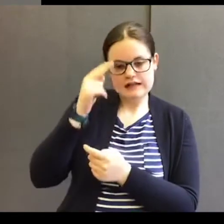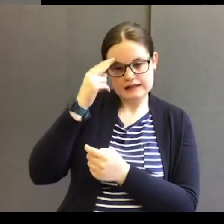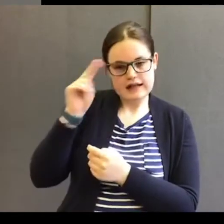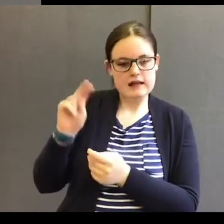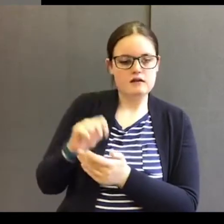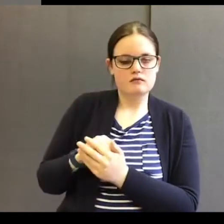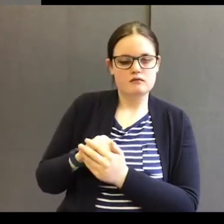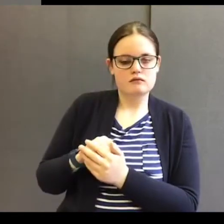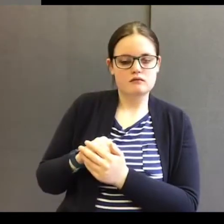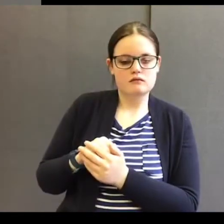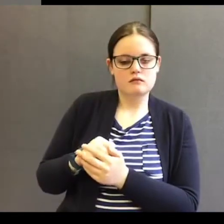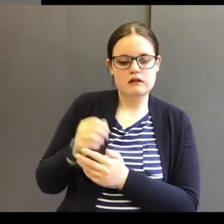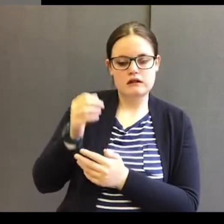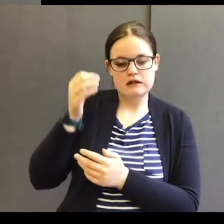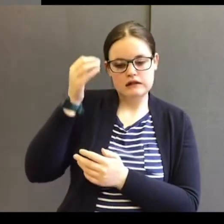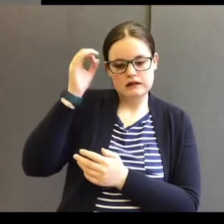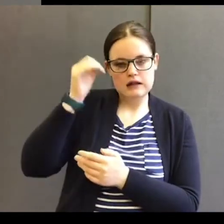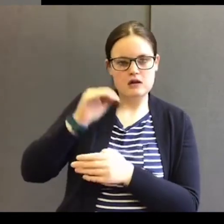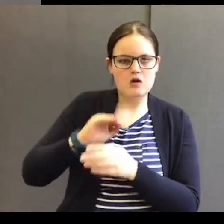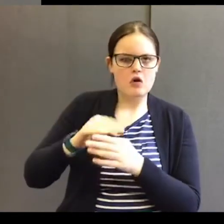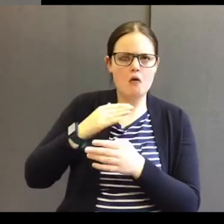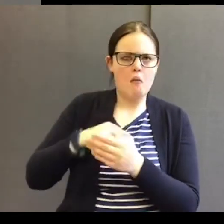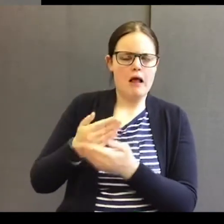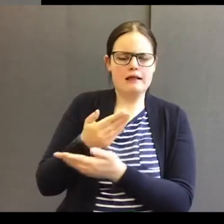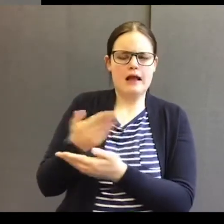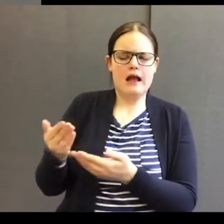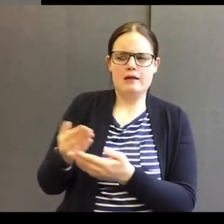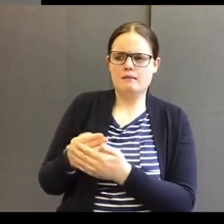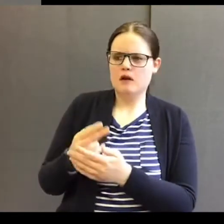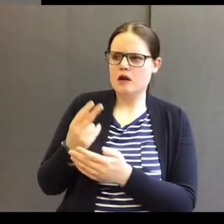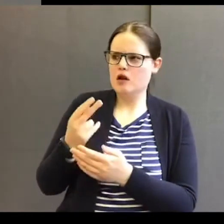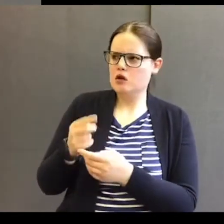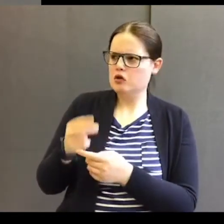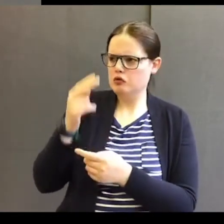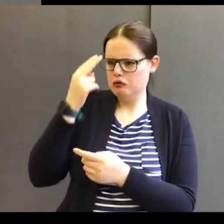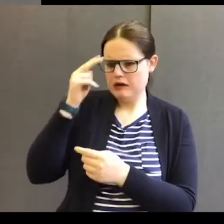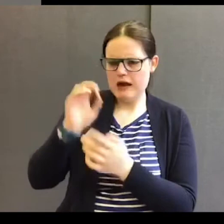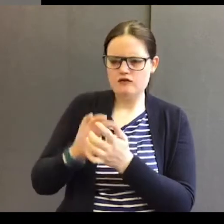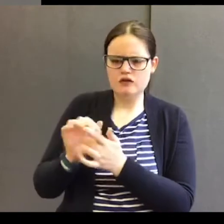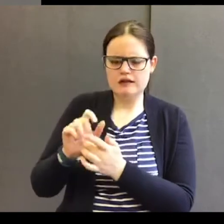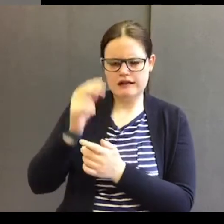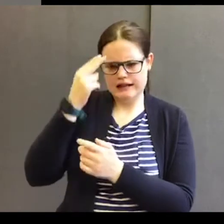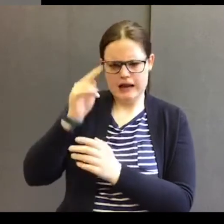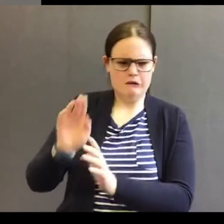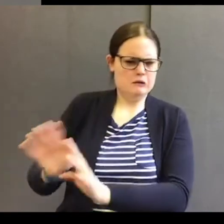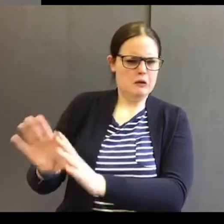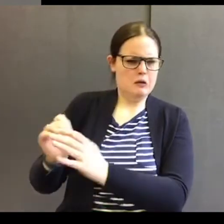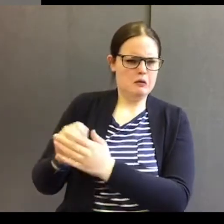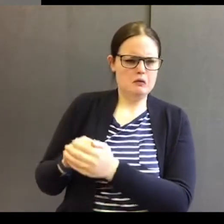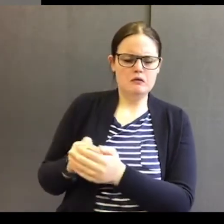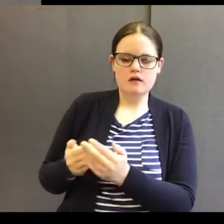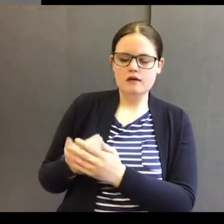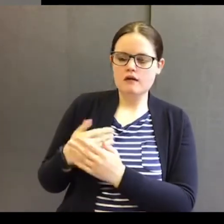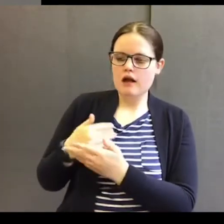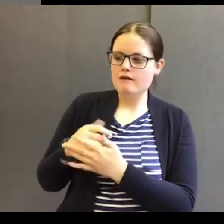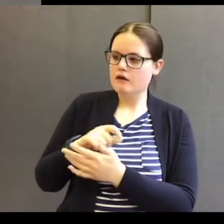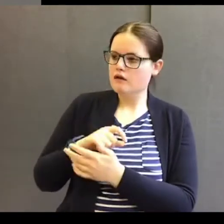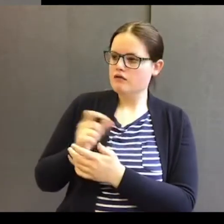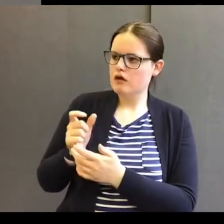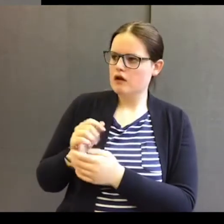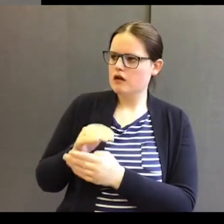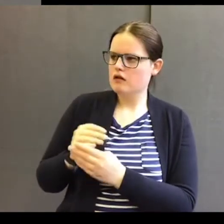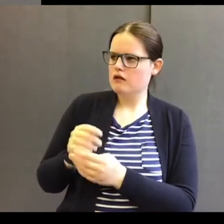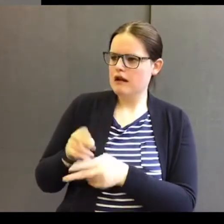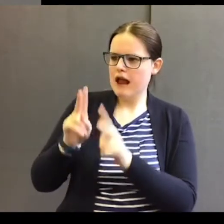through this name that the Sadducees didn't want them to name. New life in